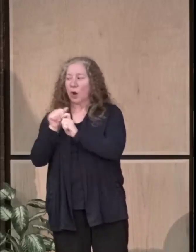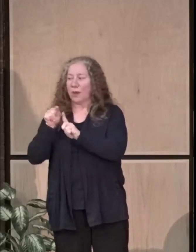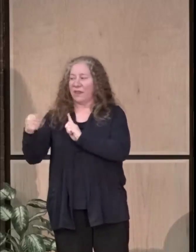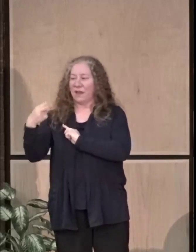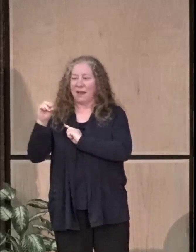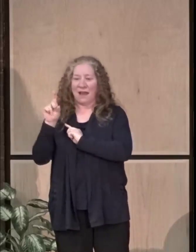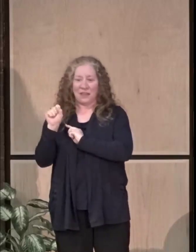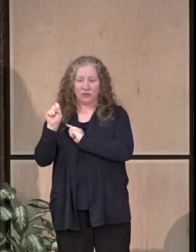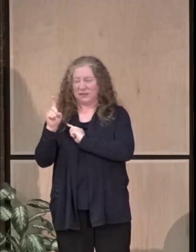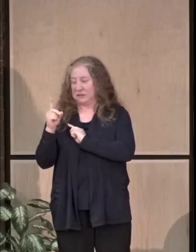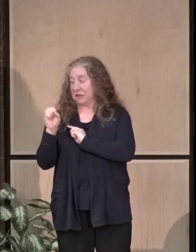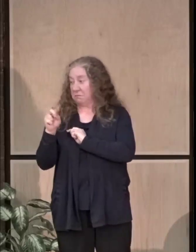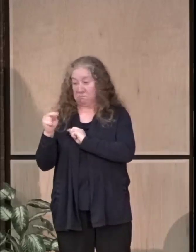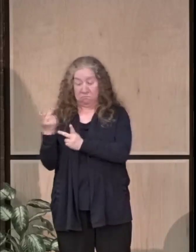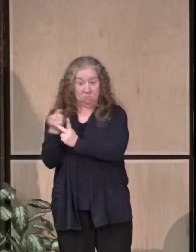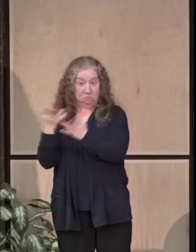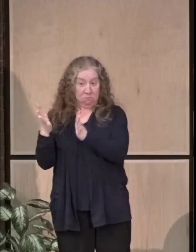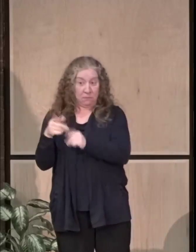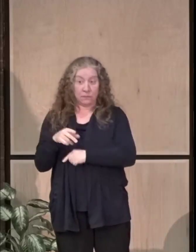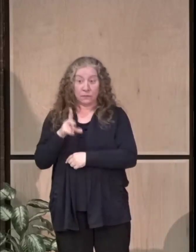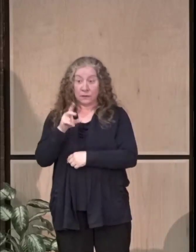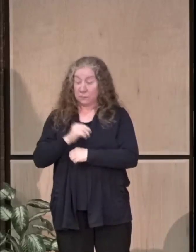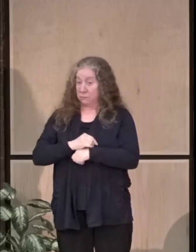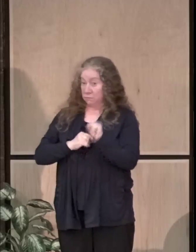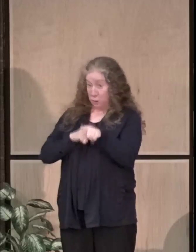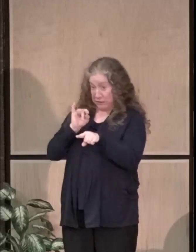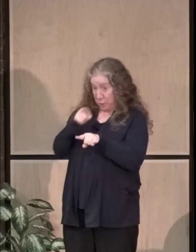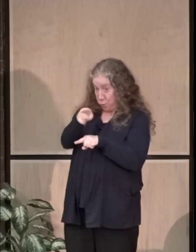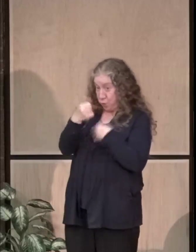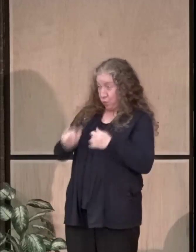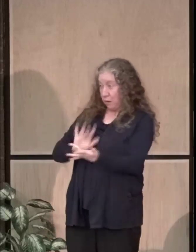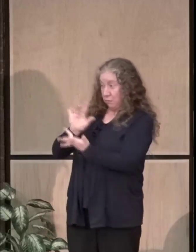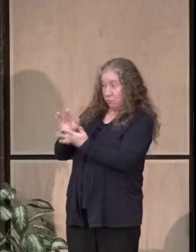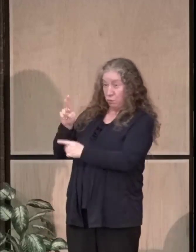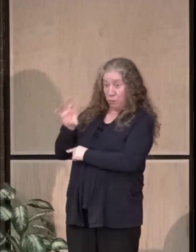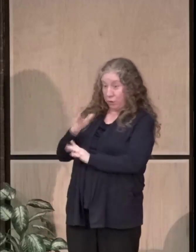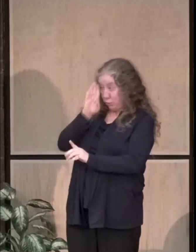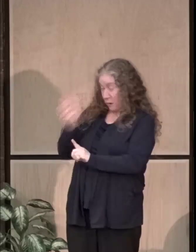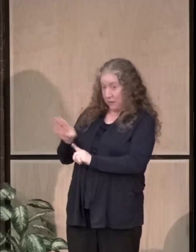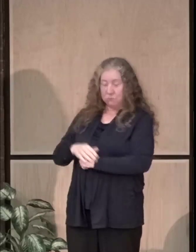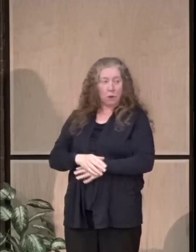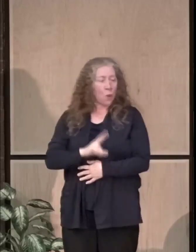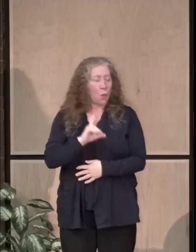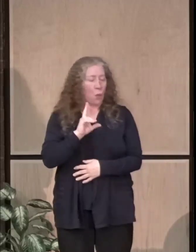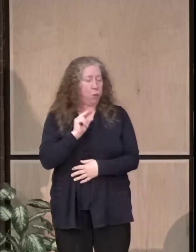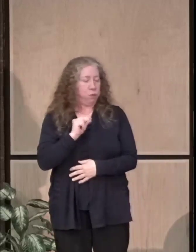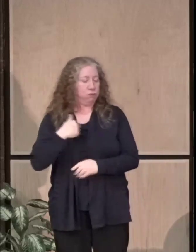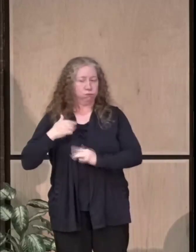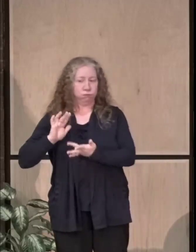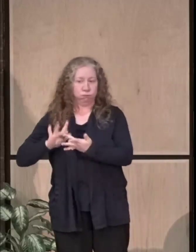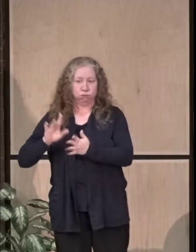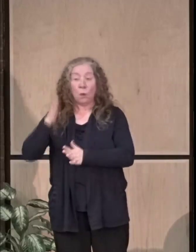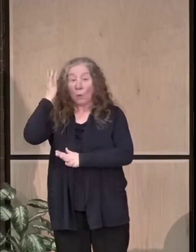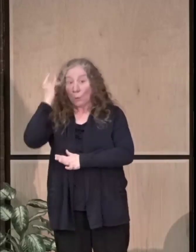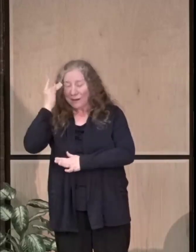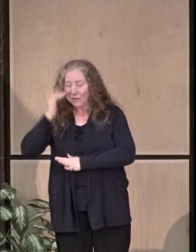Did you try to reach Card directly? No, I did not try to reach Card directly, no. Okay. Based on the